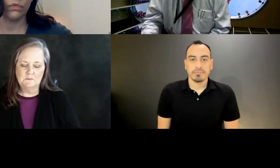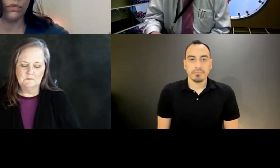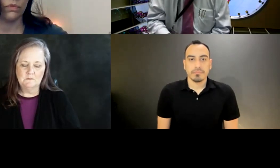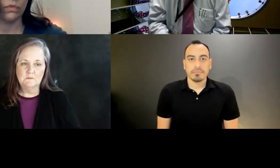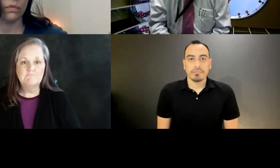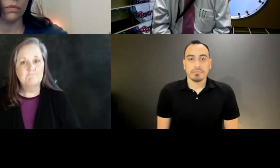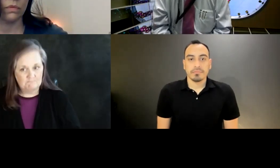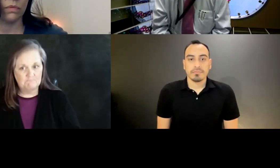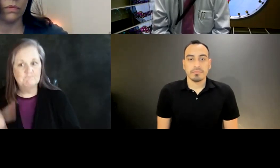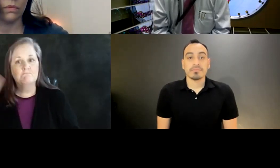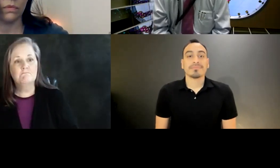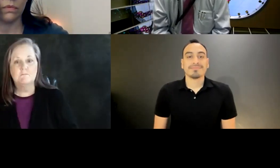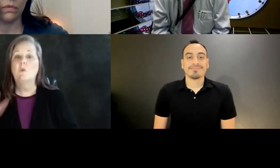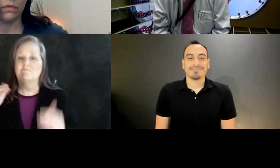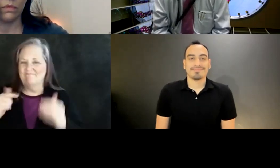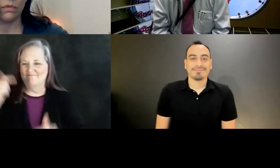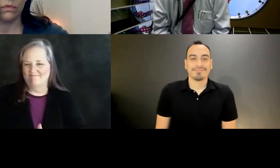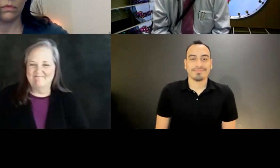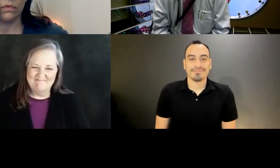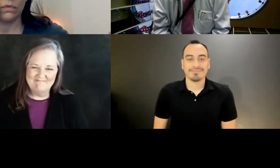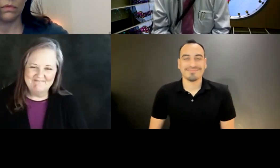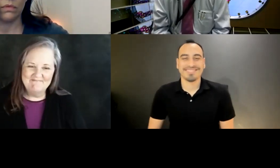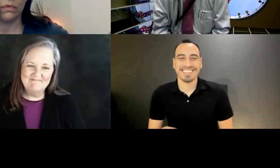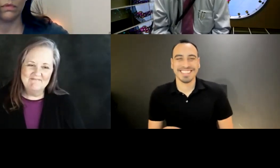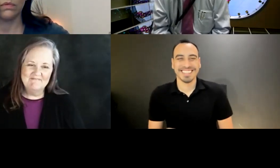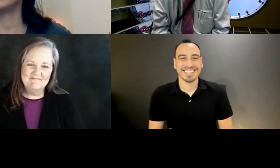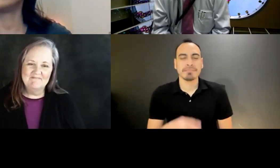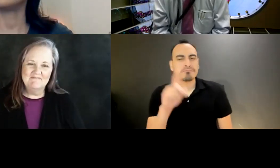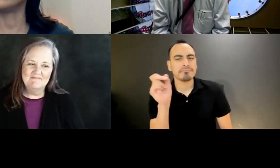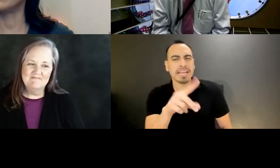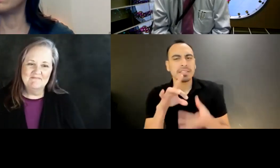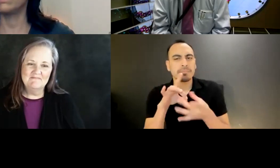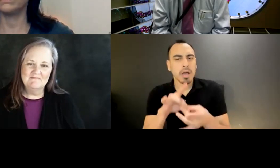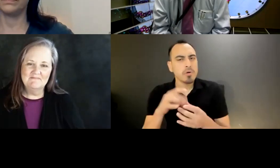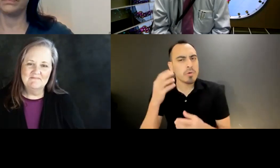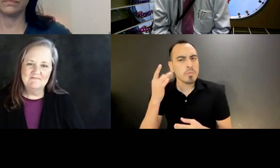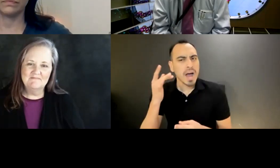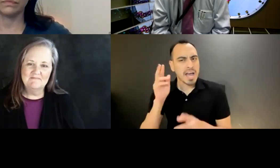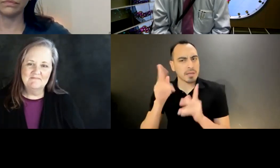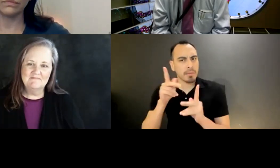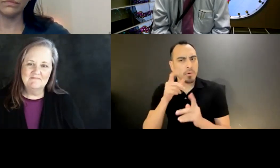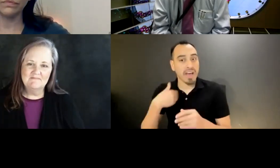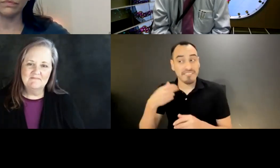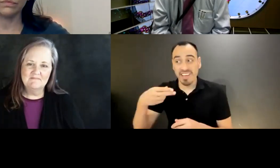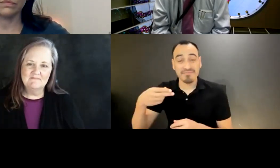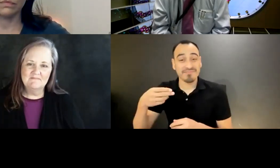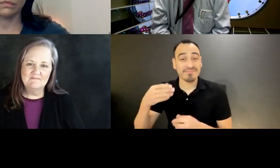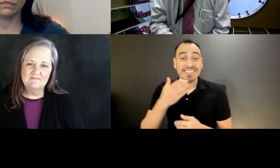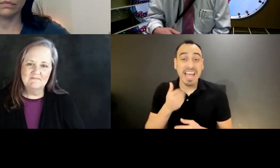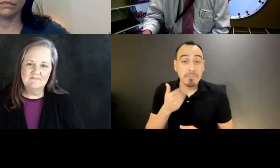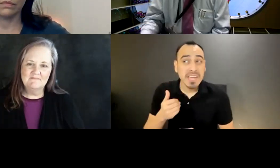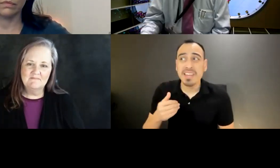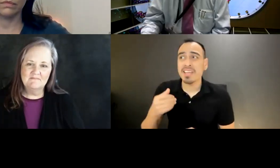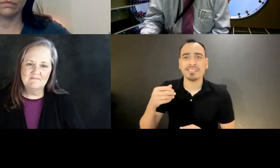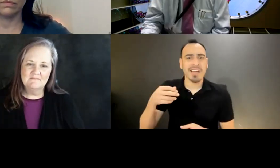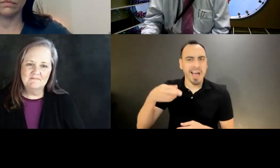Babette asks, can you explain why people with high-risk conditions like diabetes and obesity have increased likelihood of serious illness and